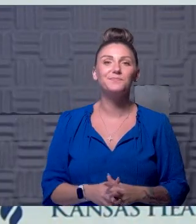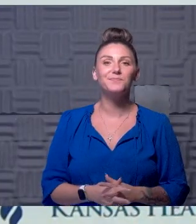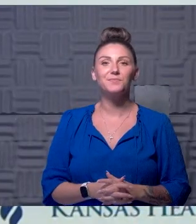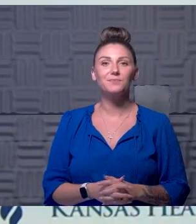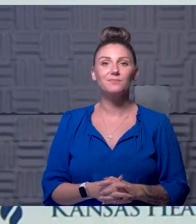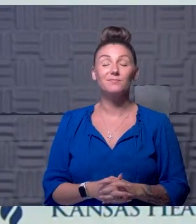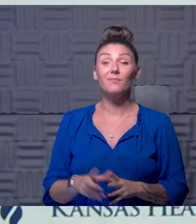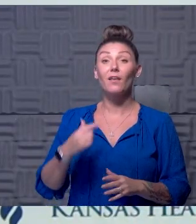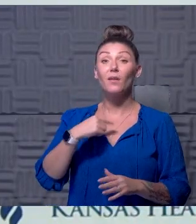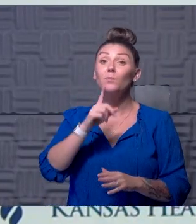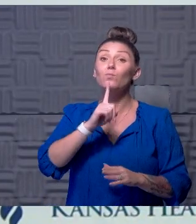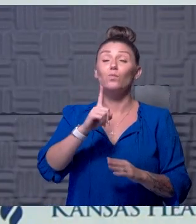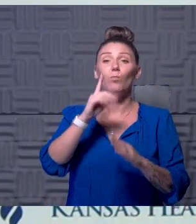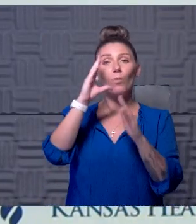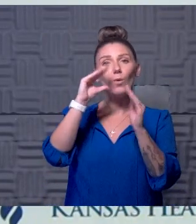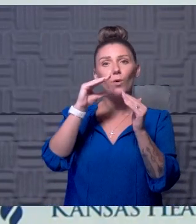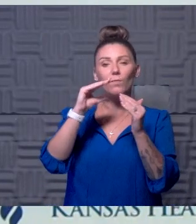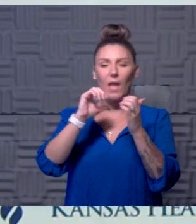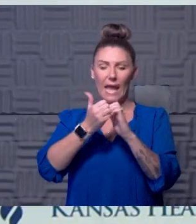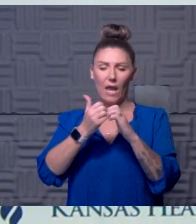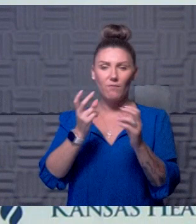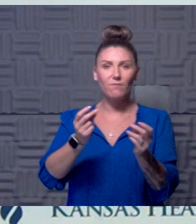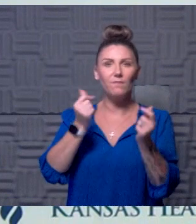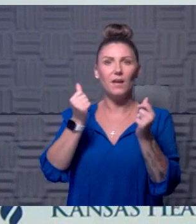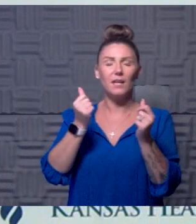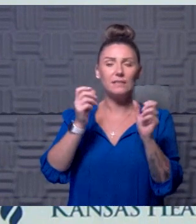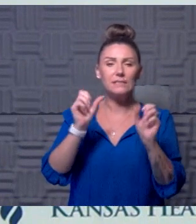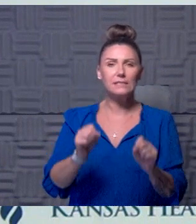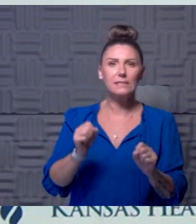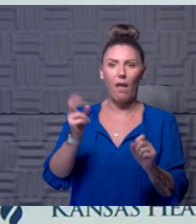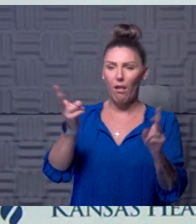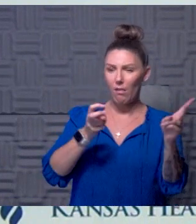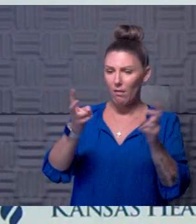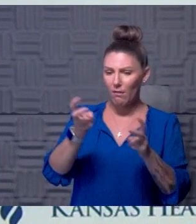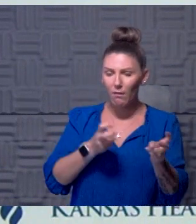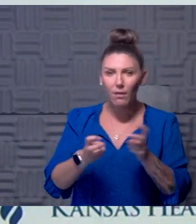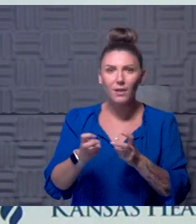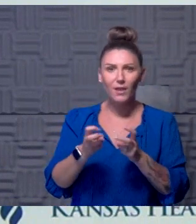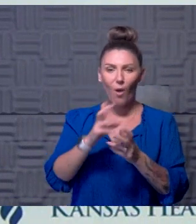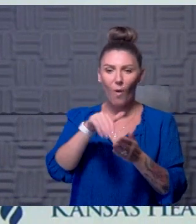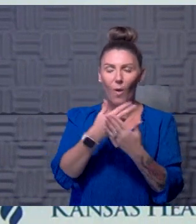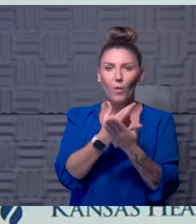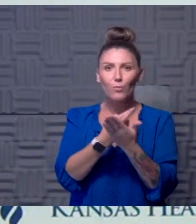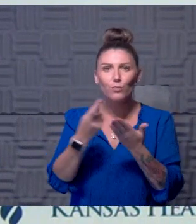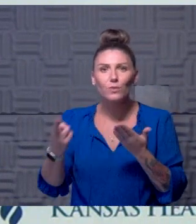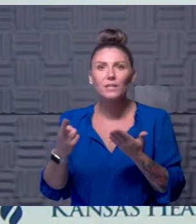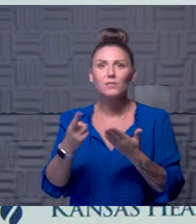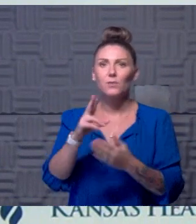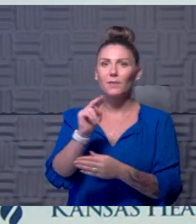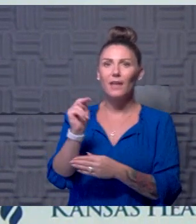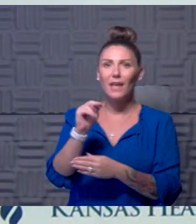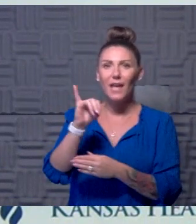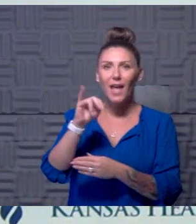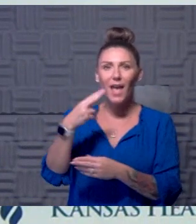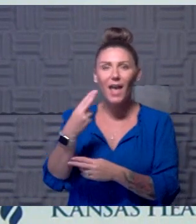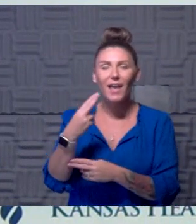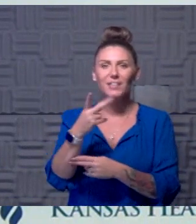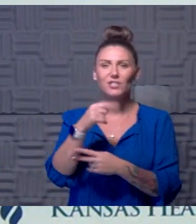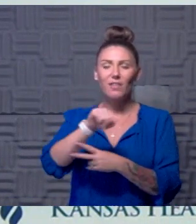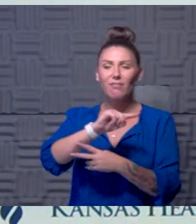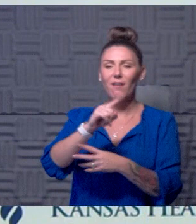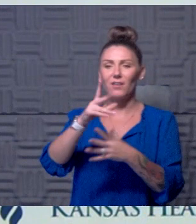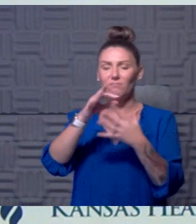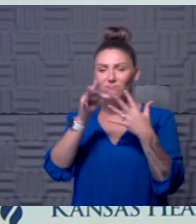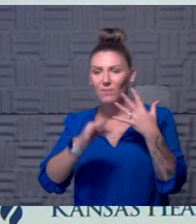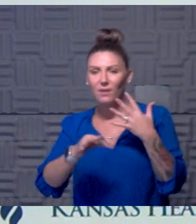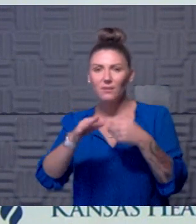I am very hopeful at how quickly we've been able to pull our resources together. The NIH selected sites that have done